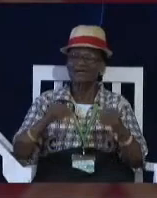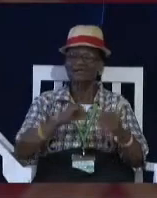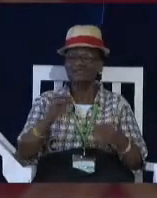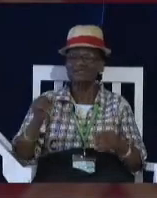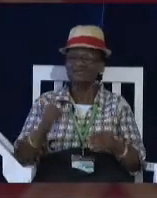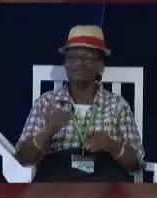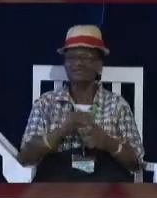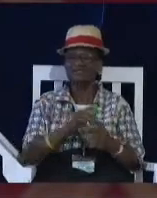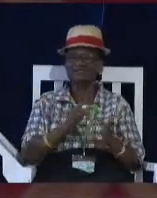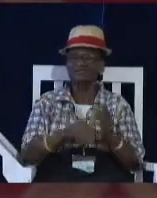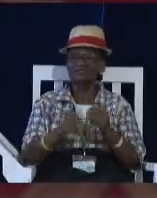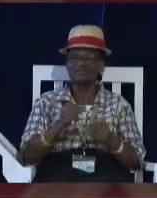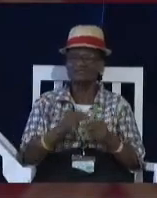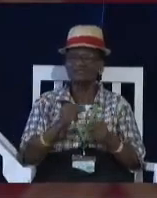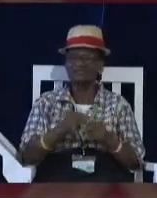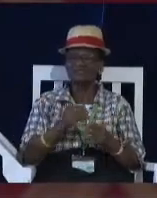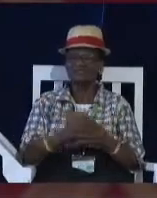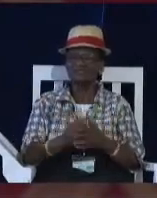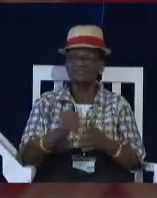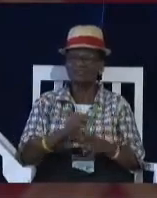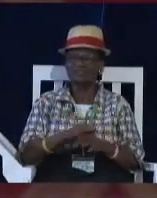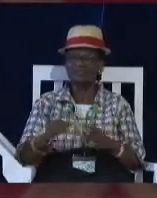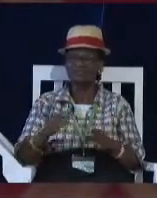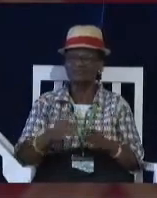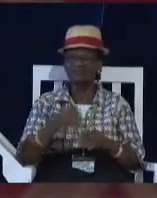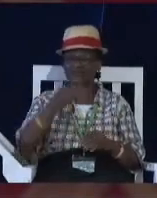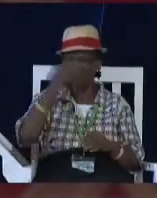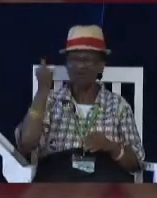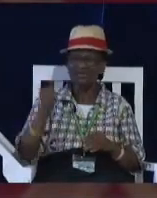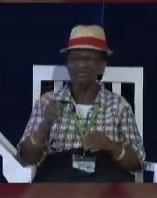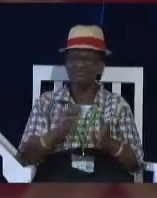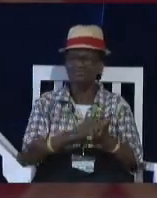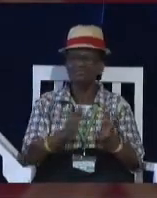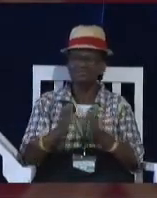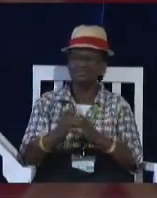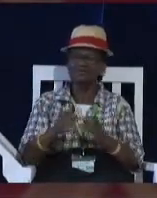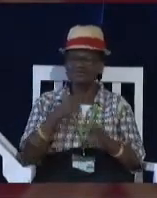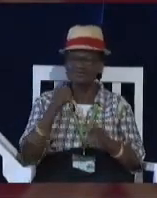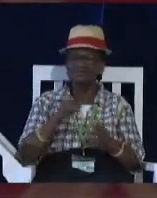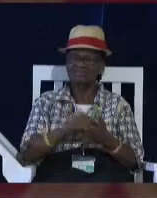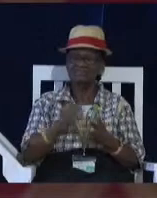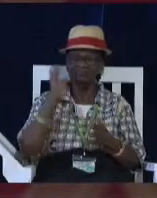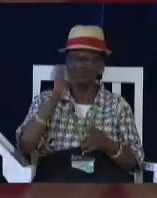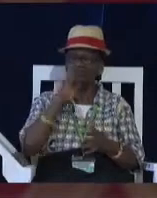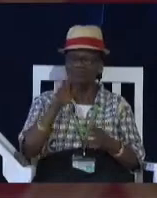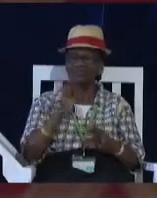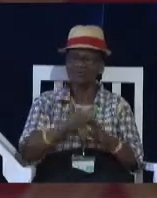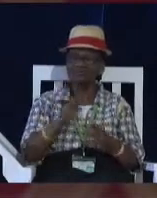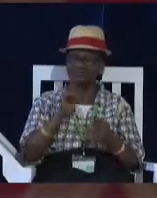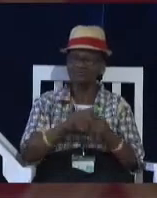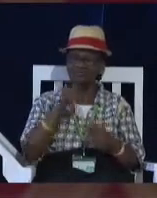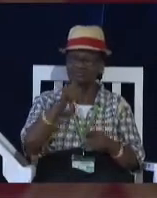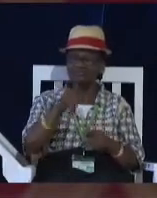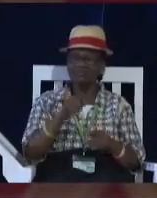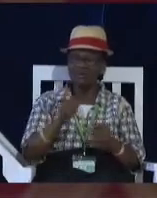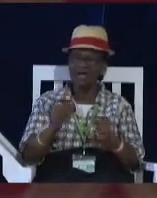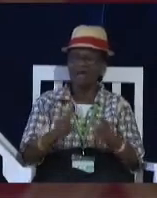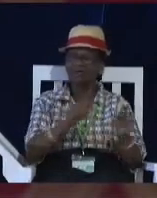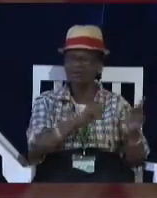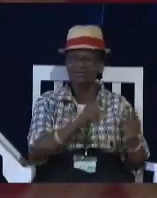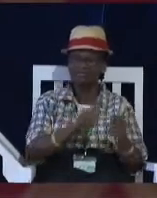But don't forget, Jesus says, it will be unto you according to your faith.